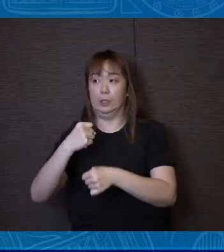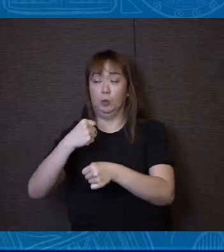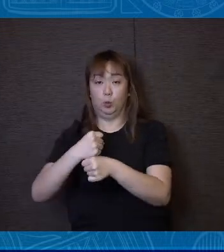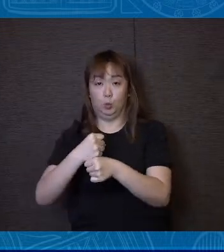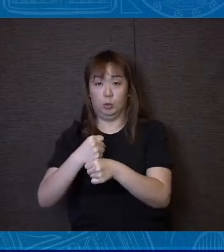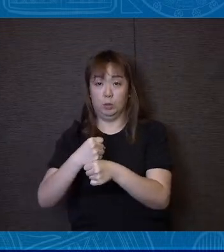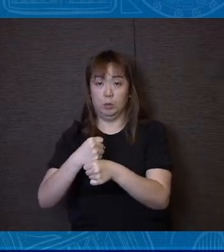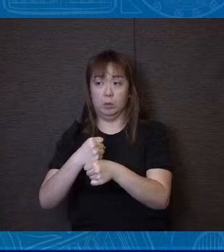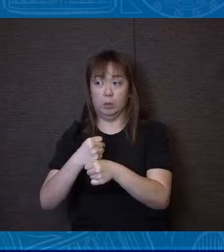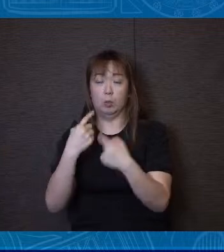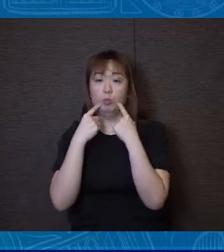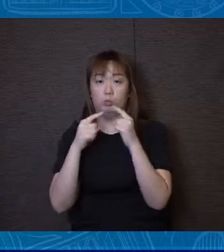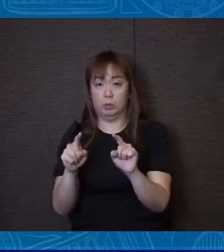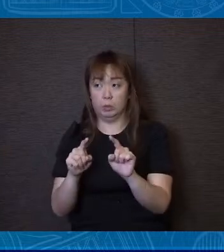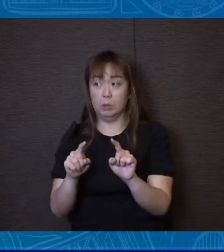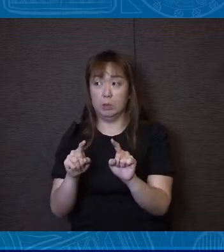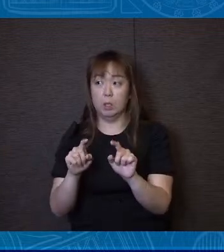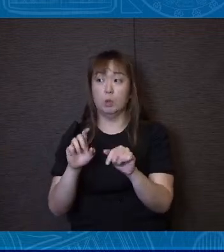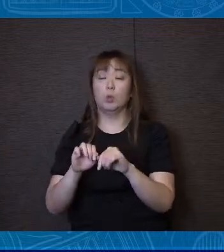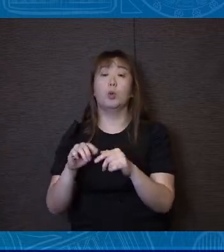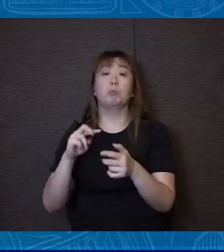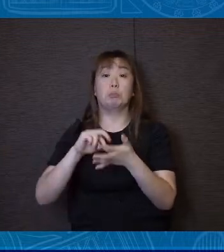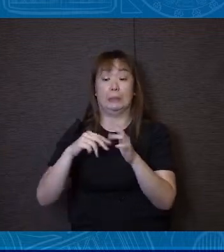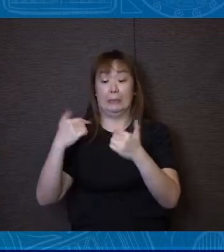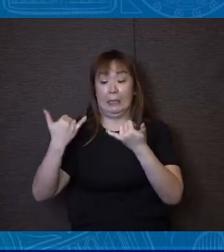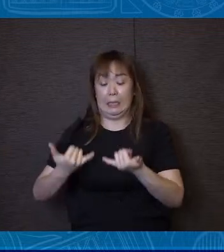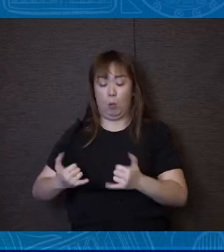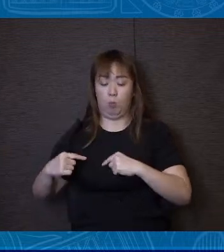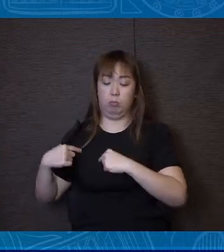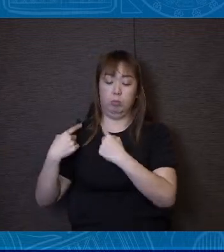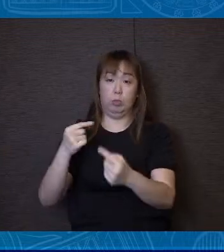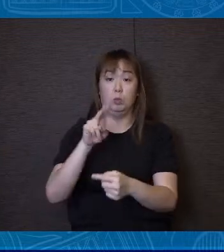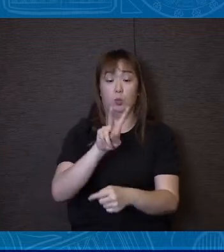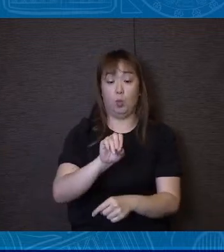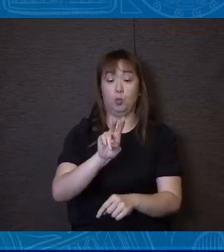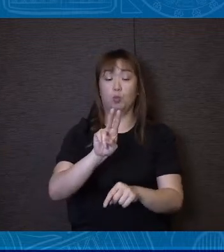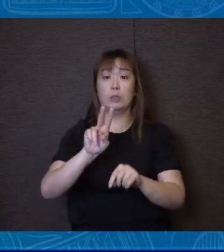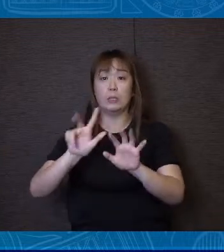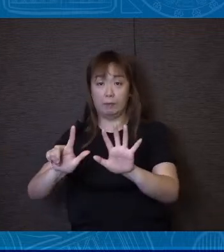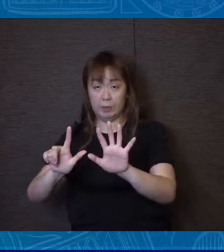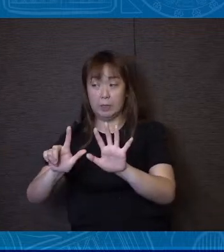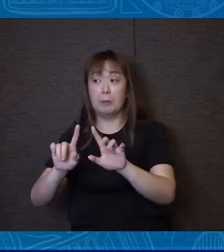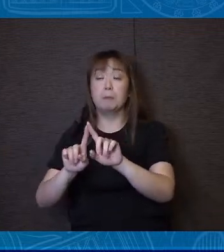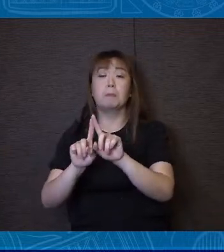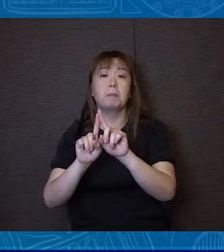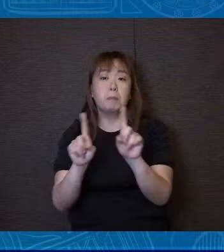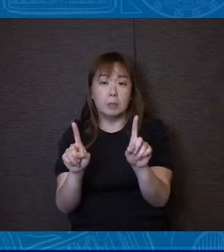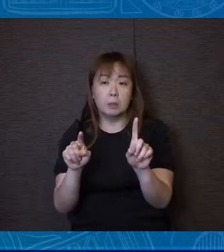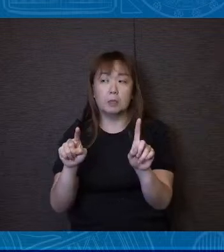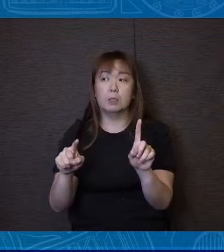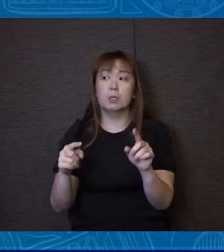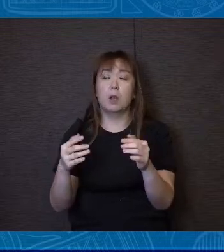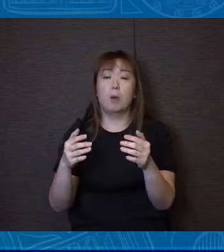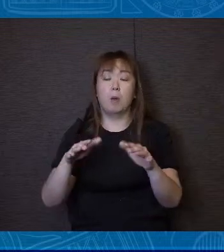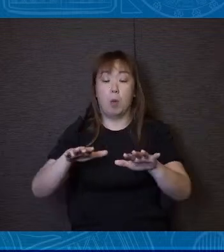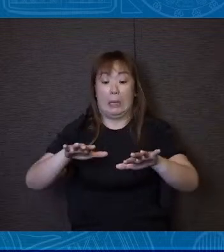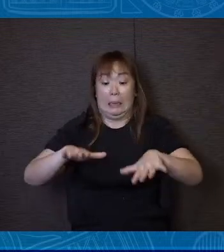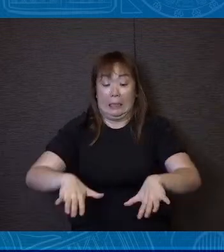Which means we're still going to wait until 2027. But wait, there's actually more that's happening on the ground.